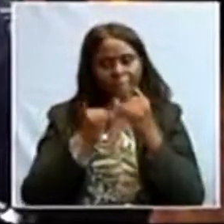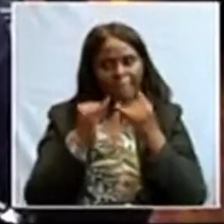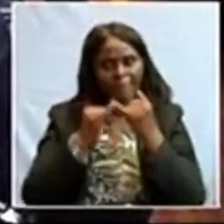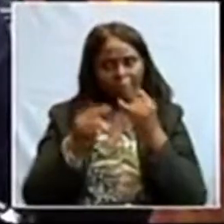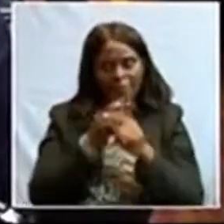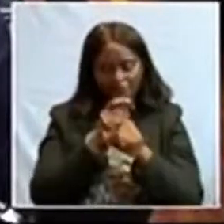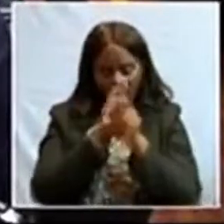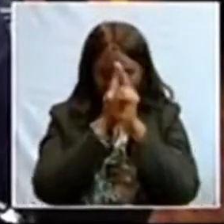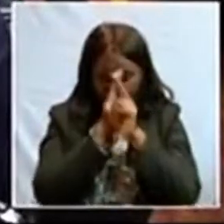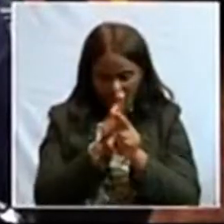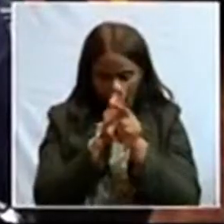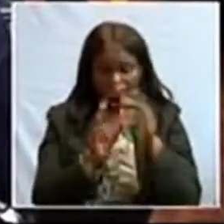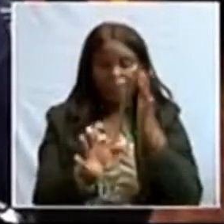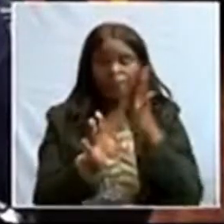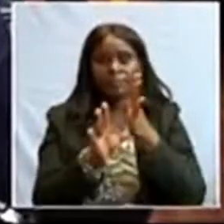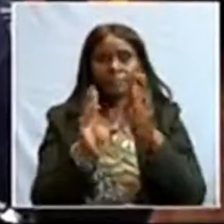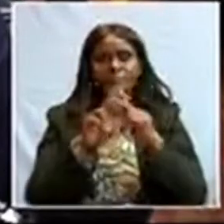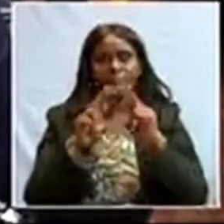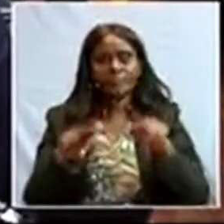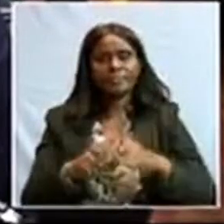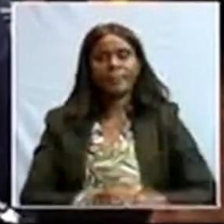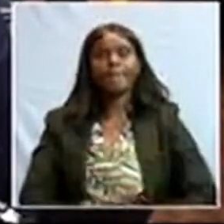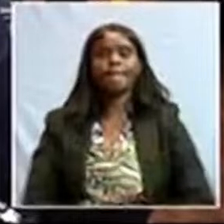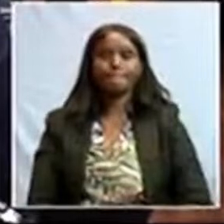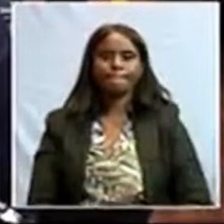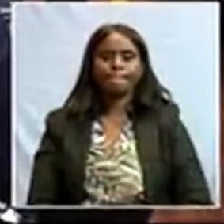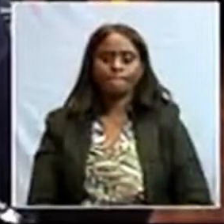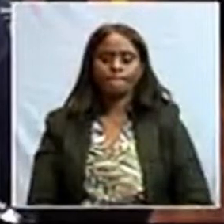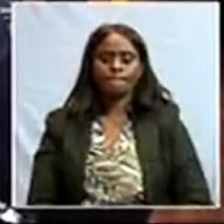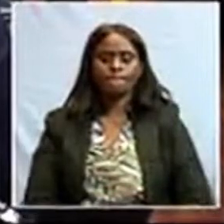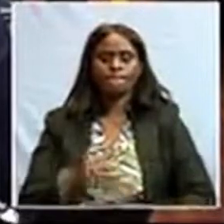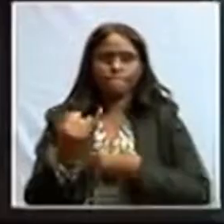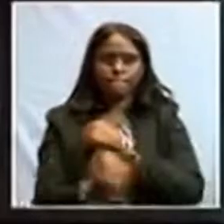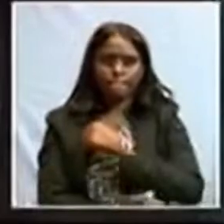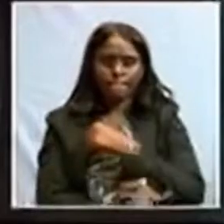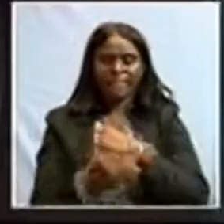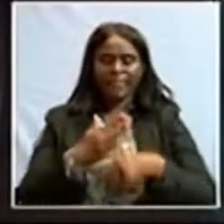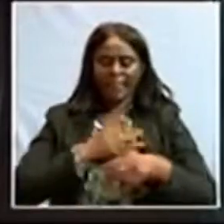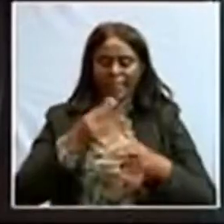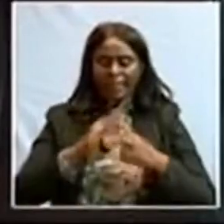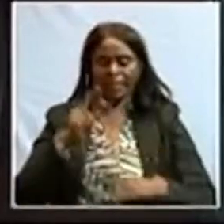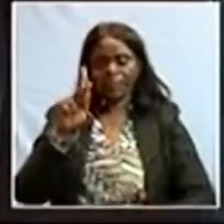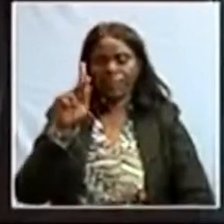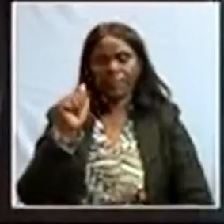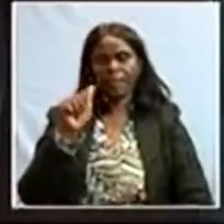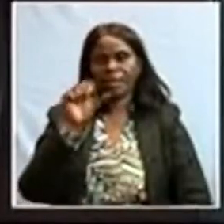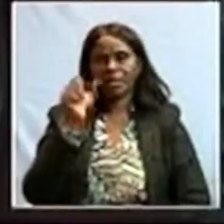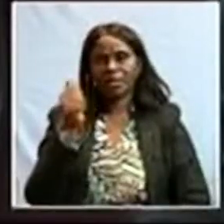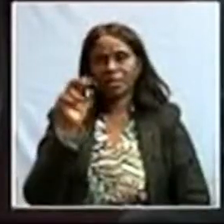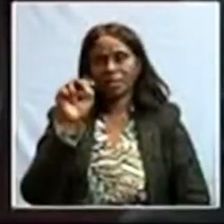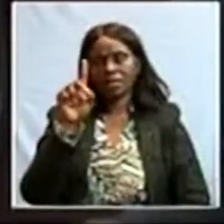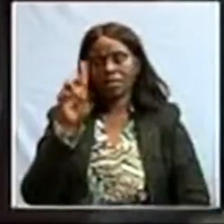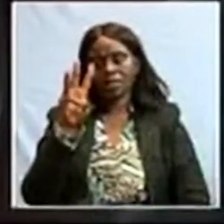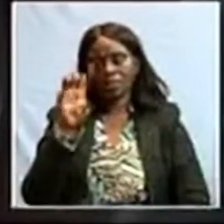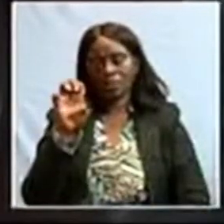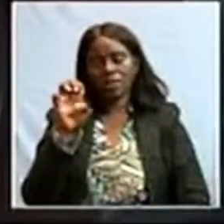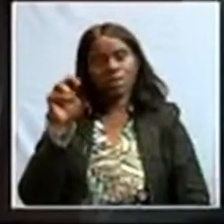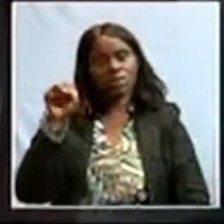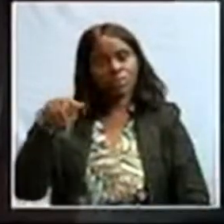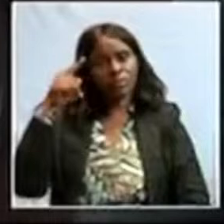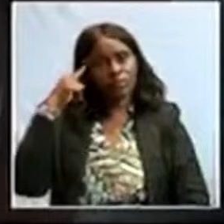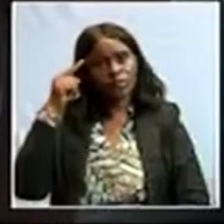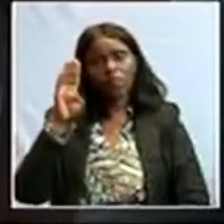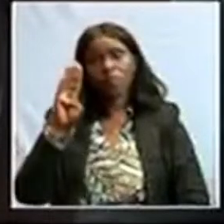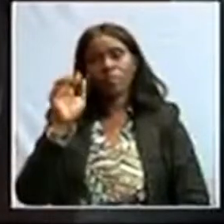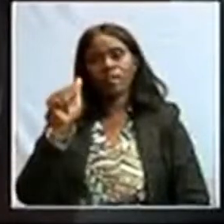from Honorable Vice Chair here. Good morning. Introduce yourself. I'm Anthony Kasanda, MP for Bangor constituency in